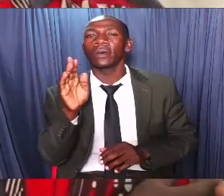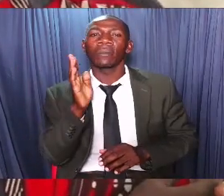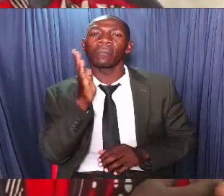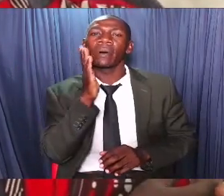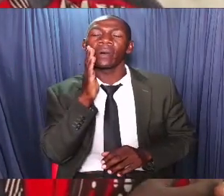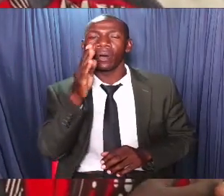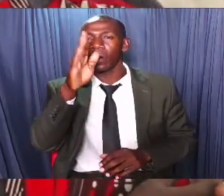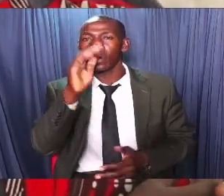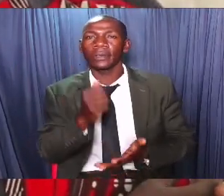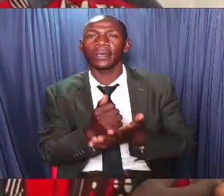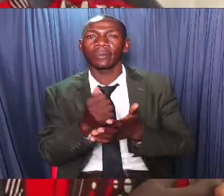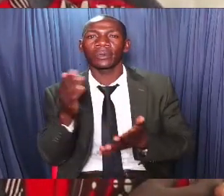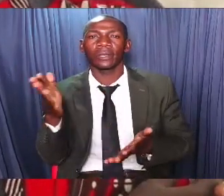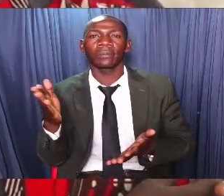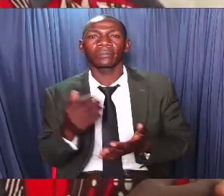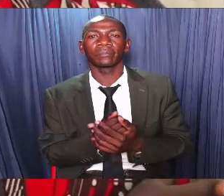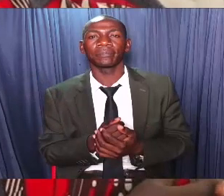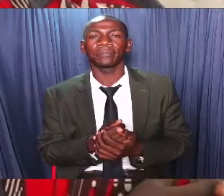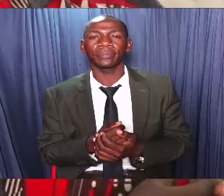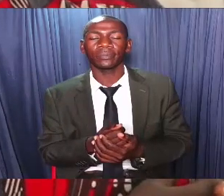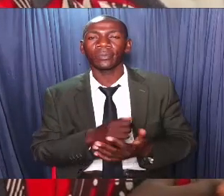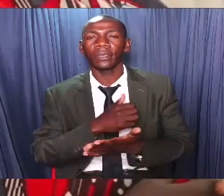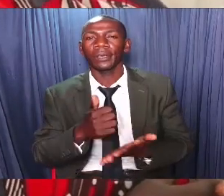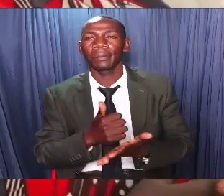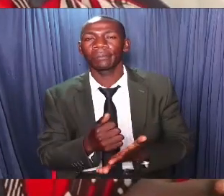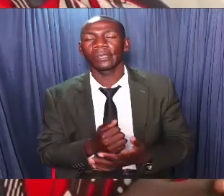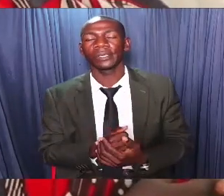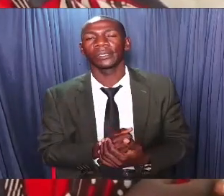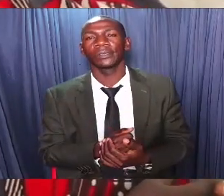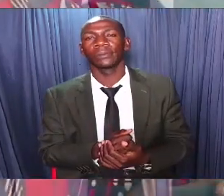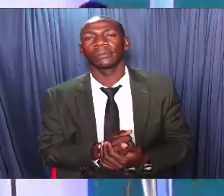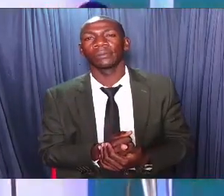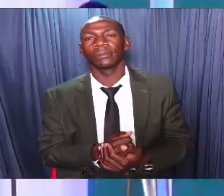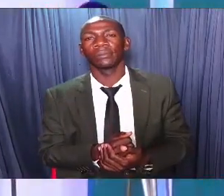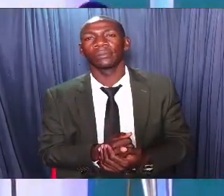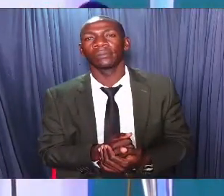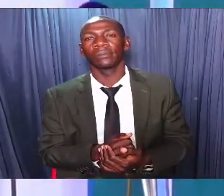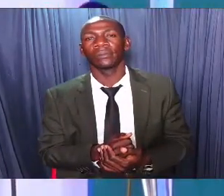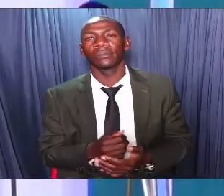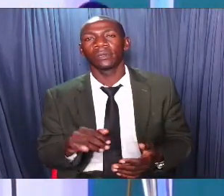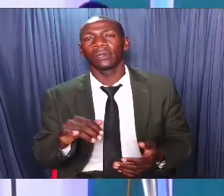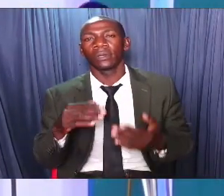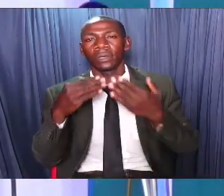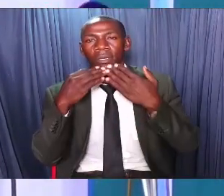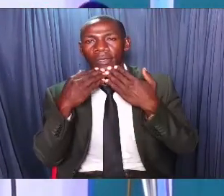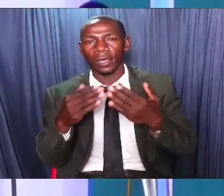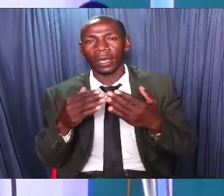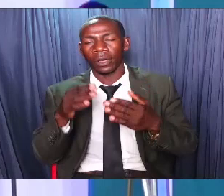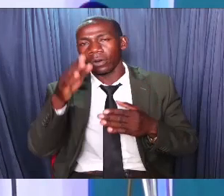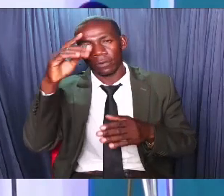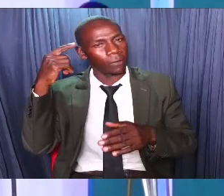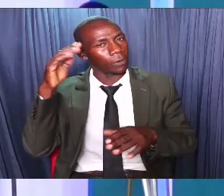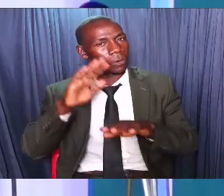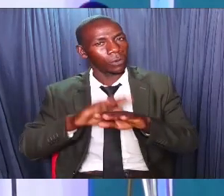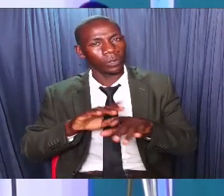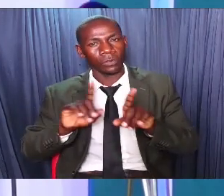nguvu. So I thought it's God to strengthen our mother here. Amen. Amen. Tunashukuru sana kwa safari njema. We are